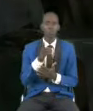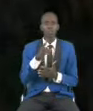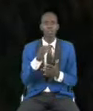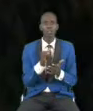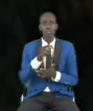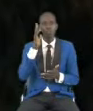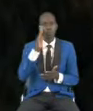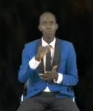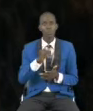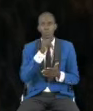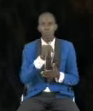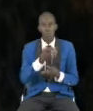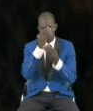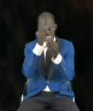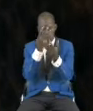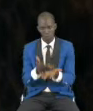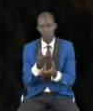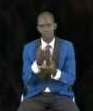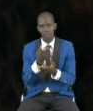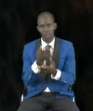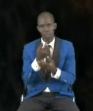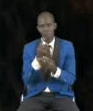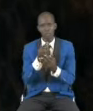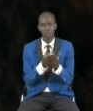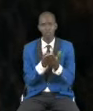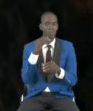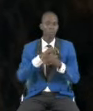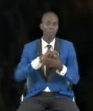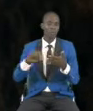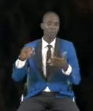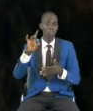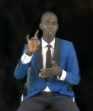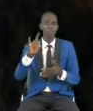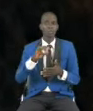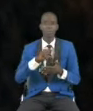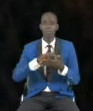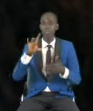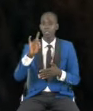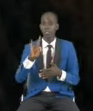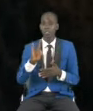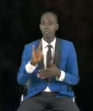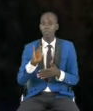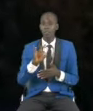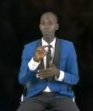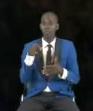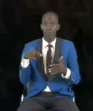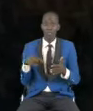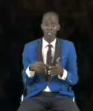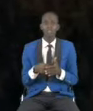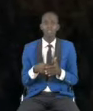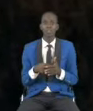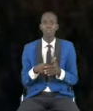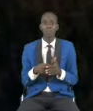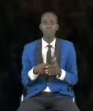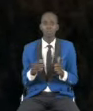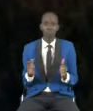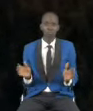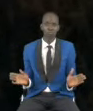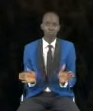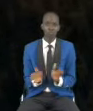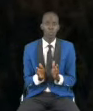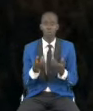the truth? Look at verse 8. In verse 8, this persuasion cometh not of